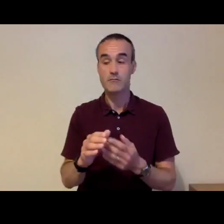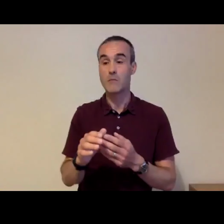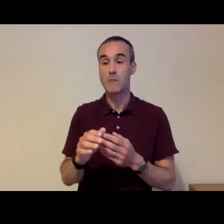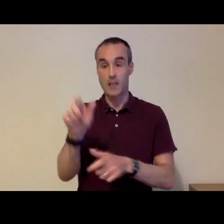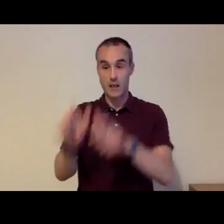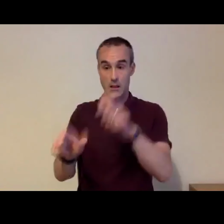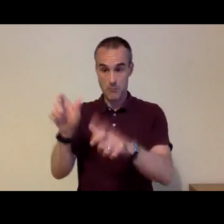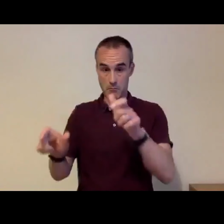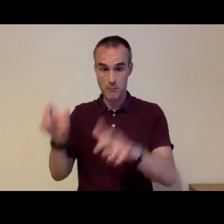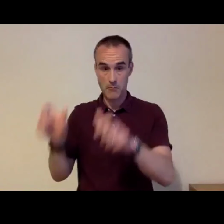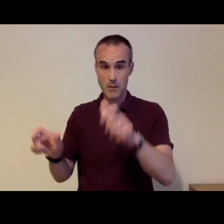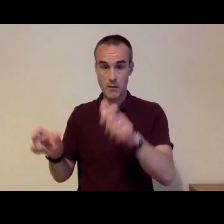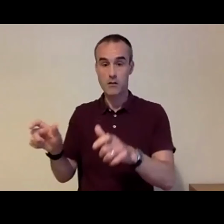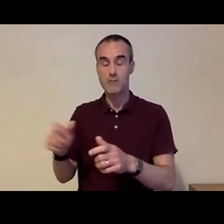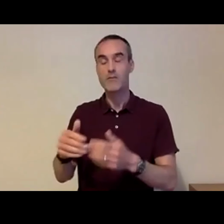So I'm very fortunate there.